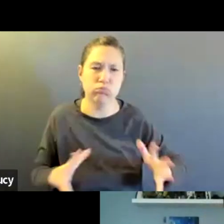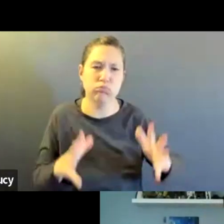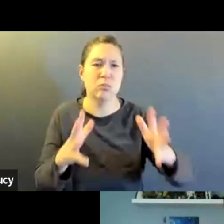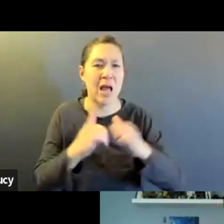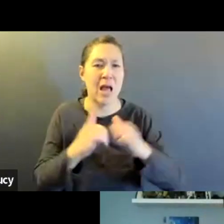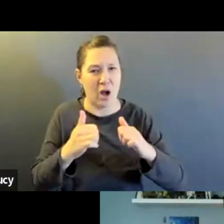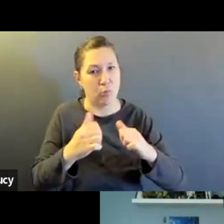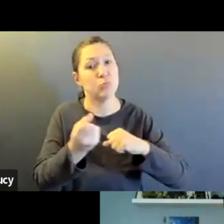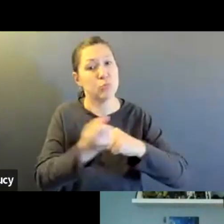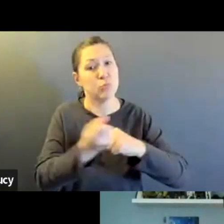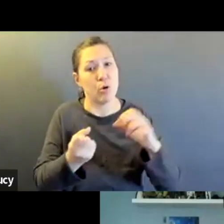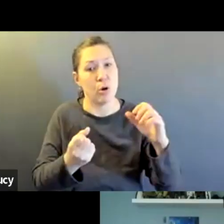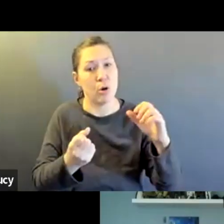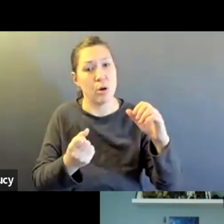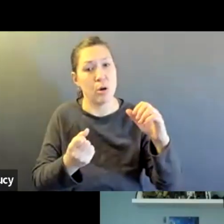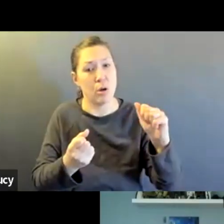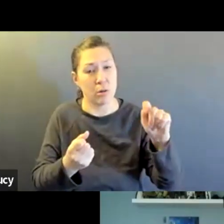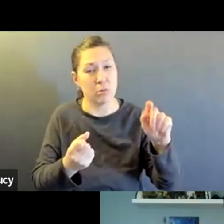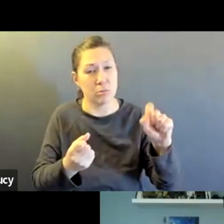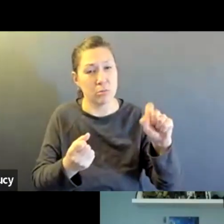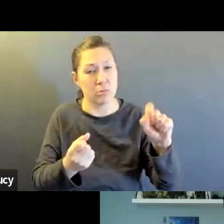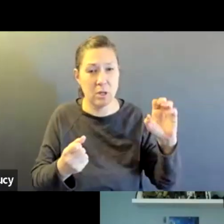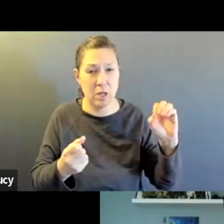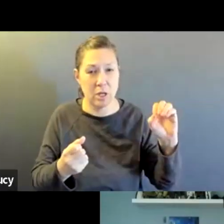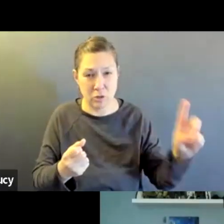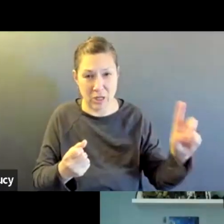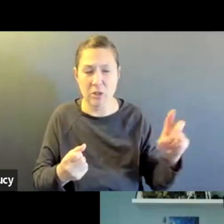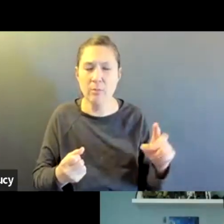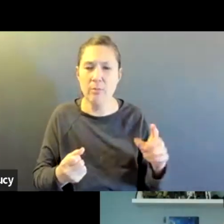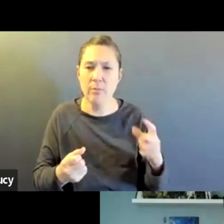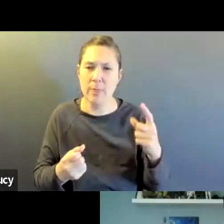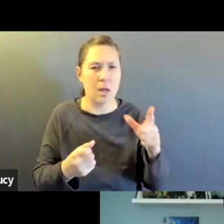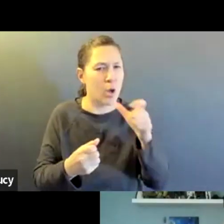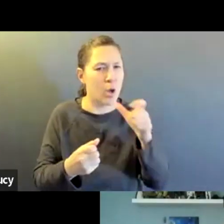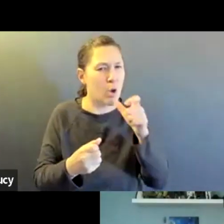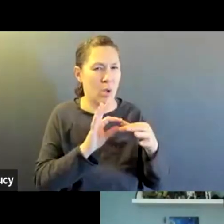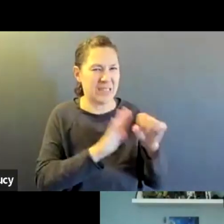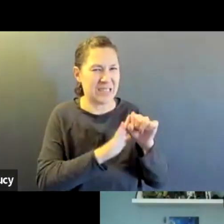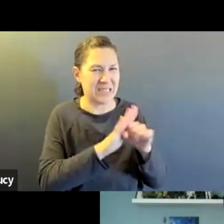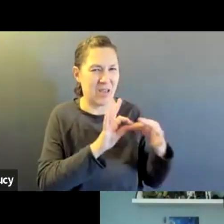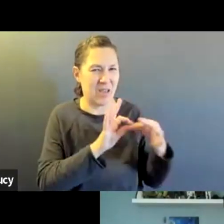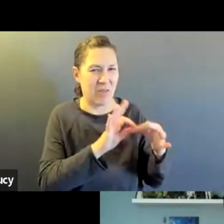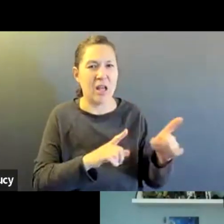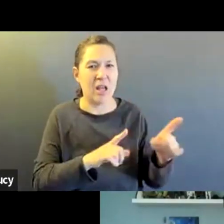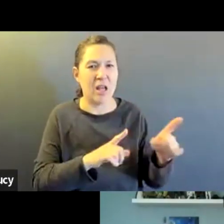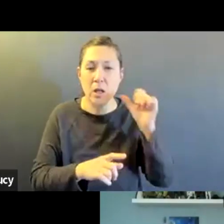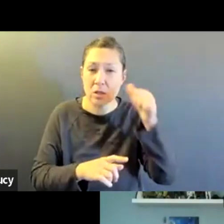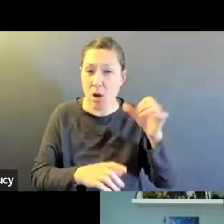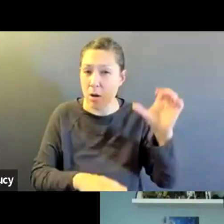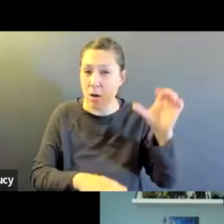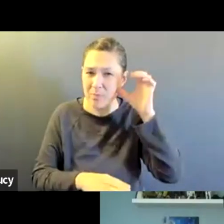so our affiliate had worked on a bill that actually is getting a hearing tomorrow, I think, in the Senate